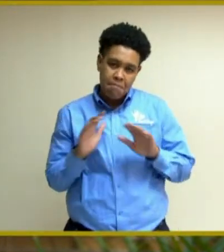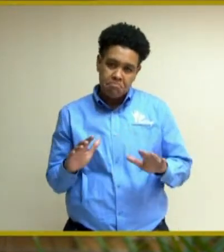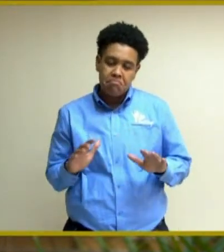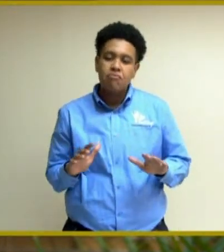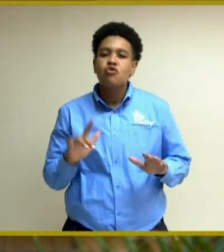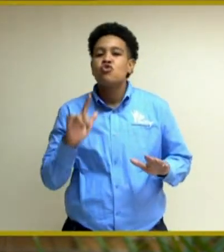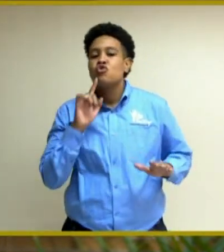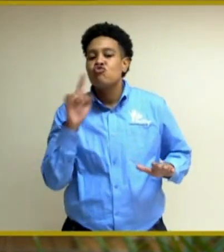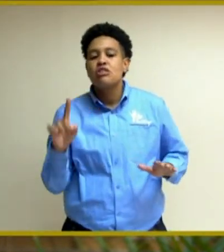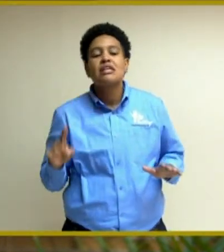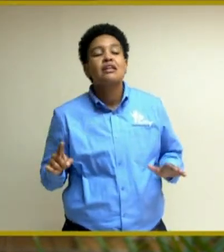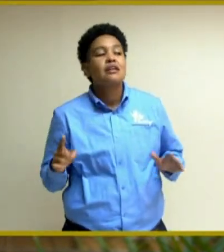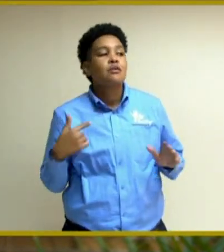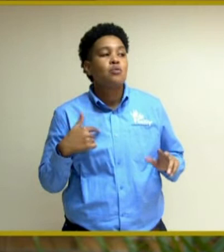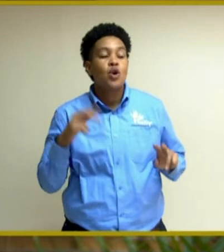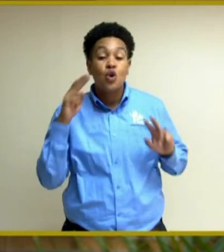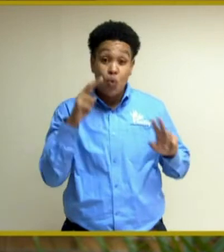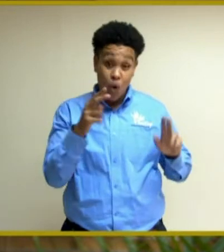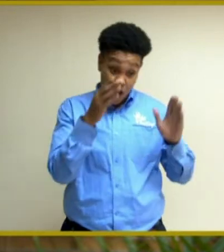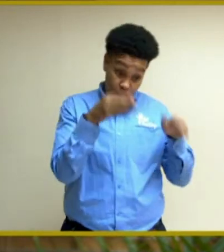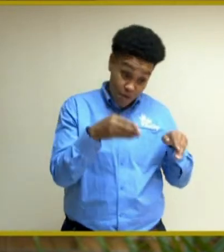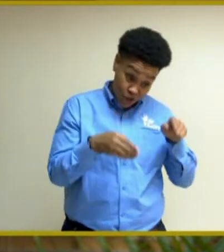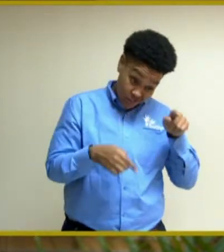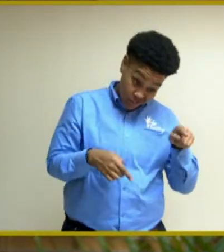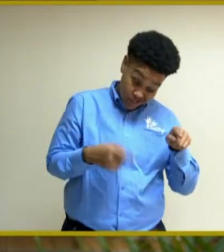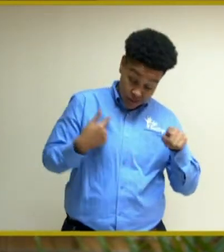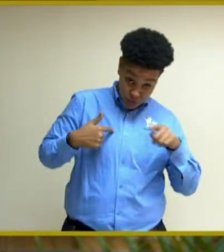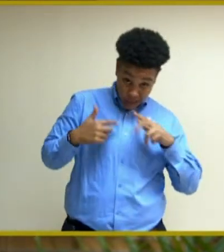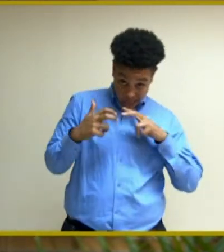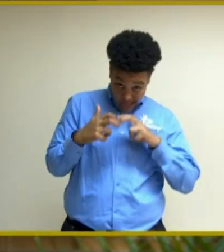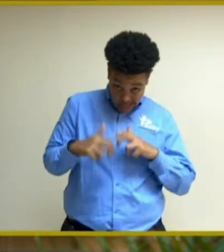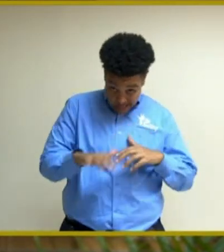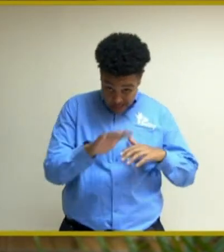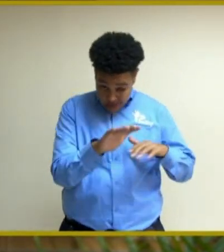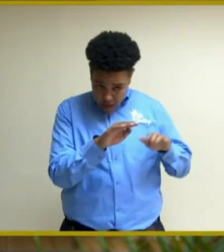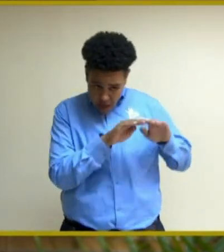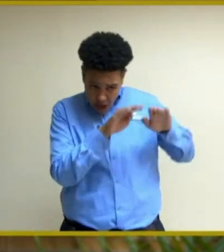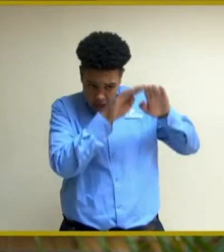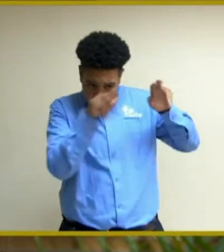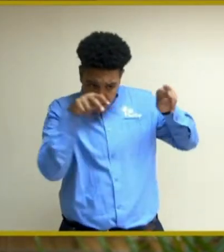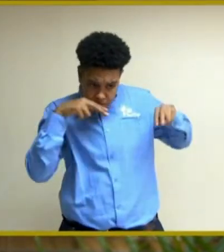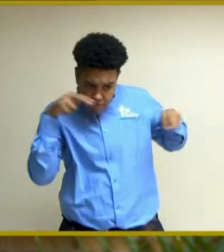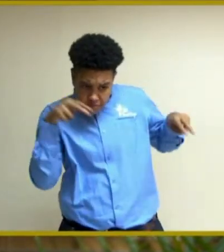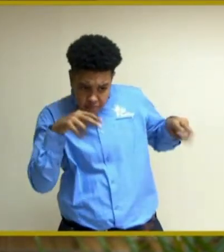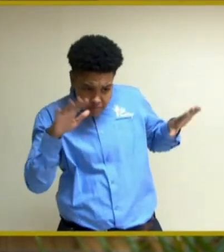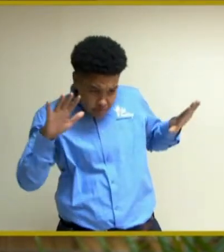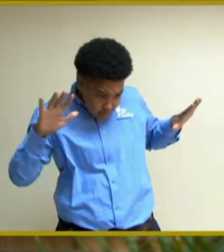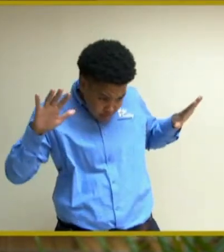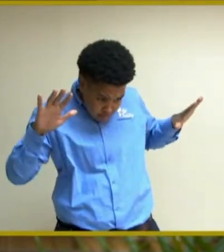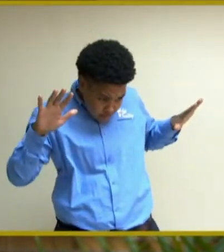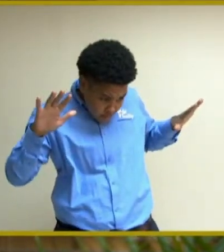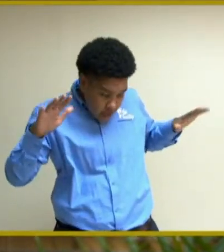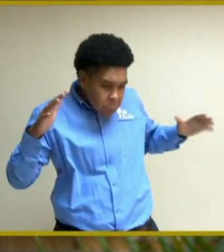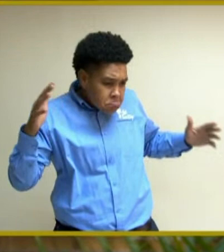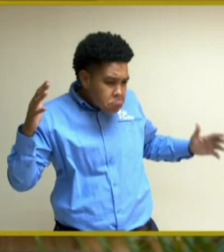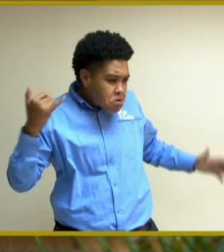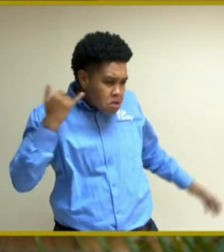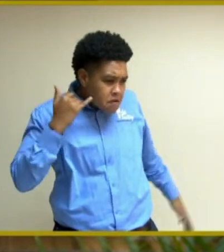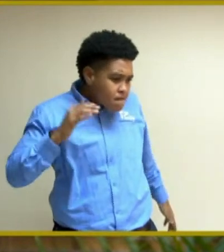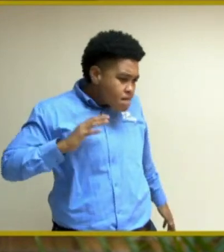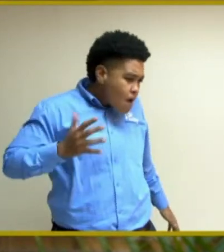So really, we look at the individual, we assess their status, and then we vaccinate accordingly.